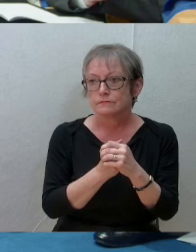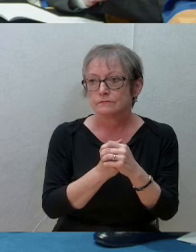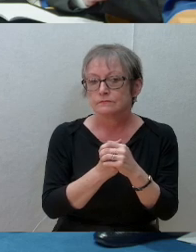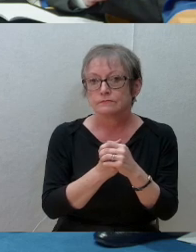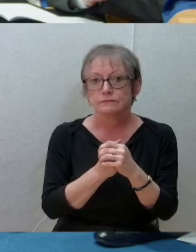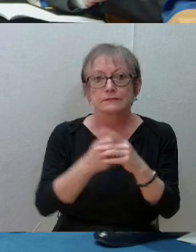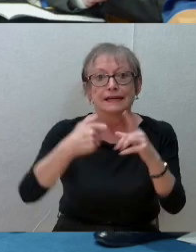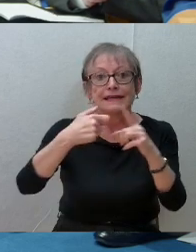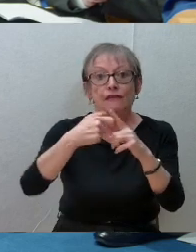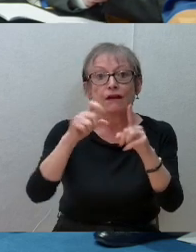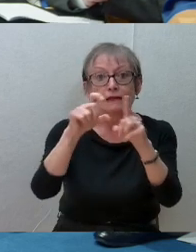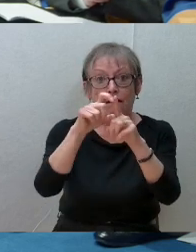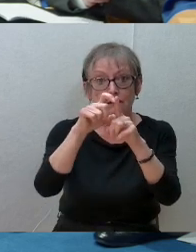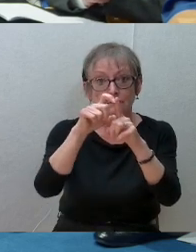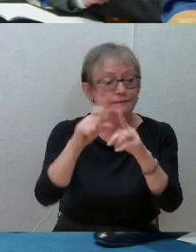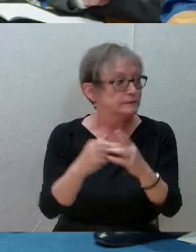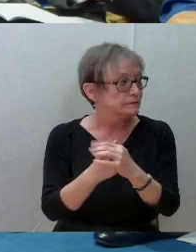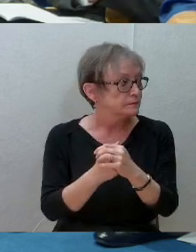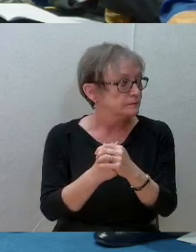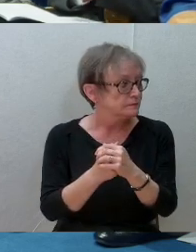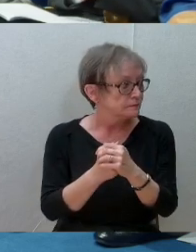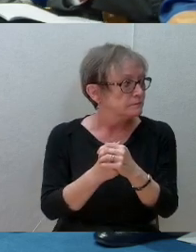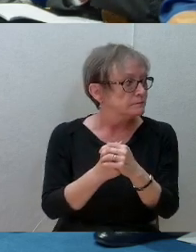Kiva Duncan.